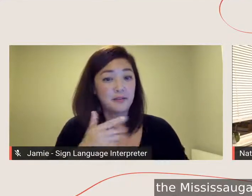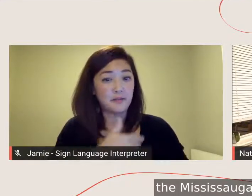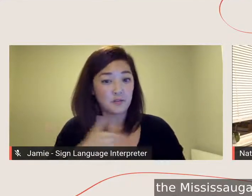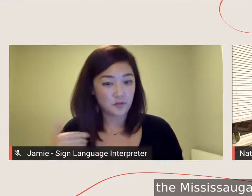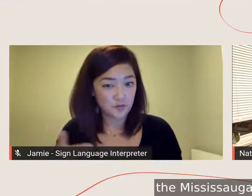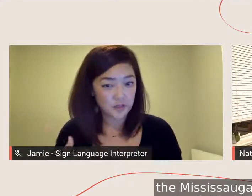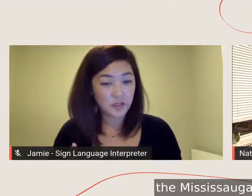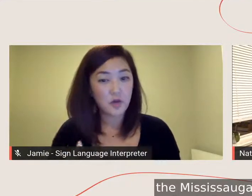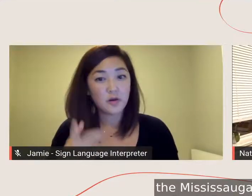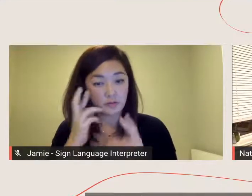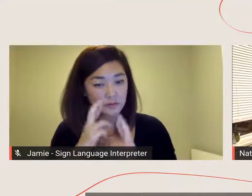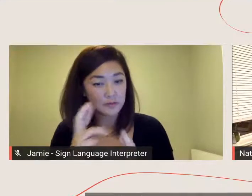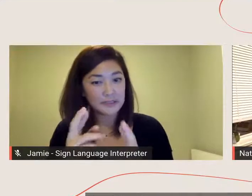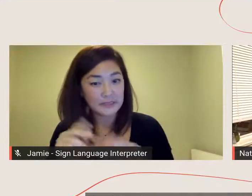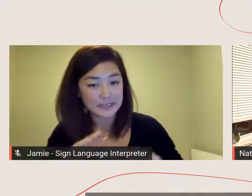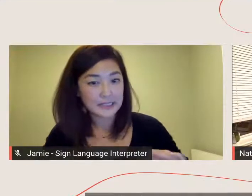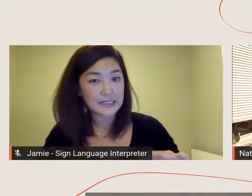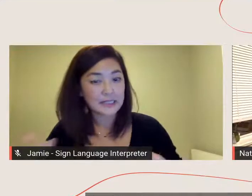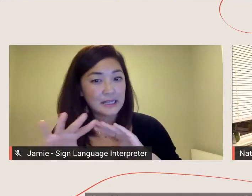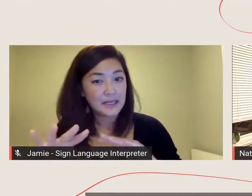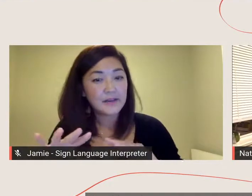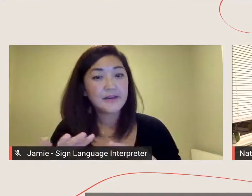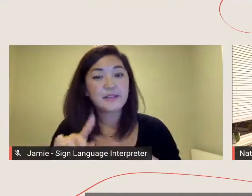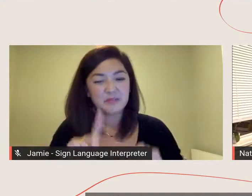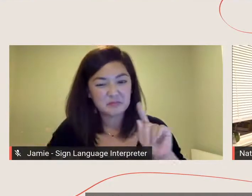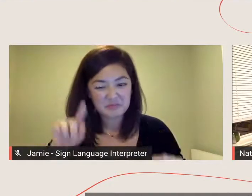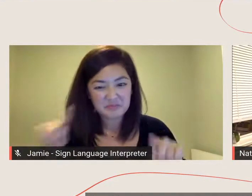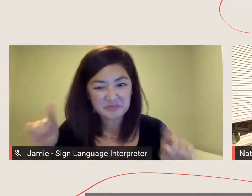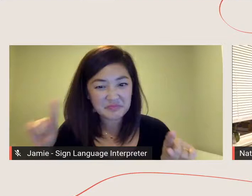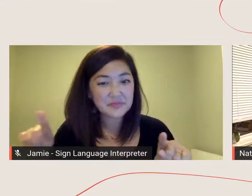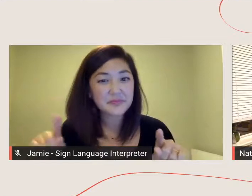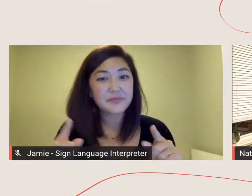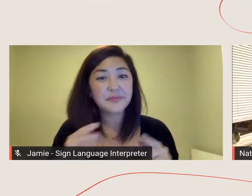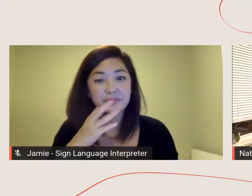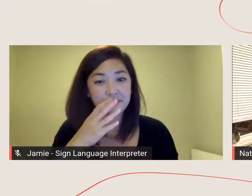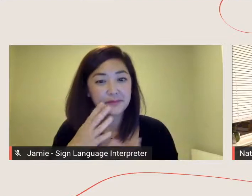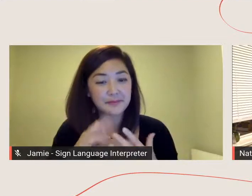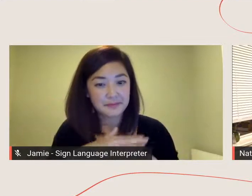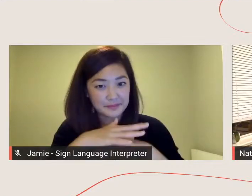Credit First Nation, the Haudenosaunee, and the Wendat peoples.